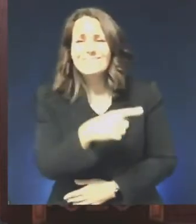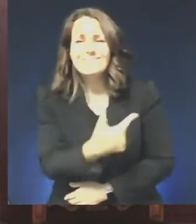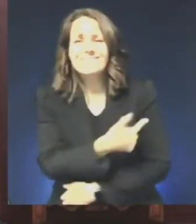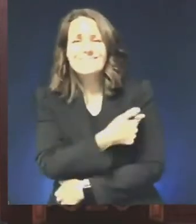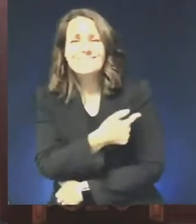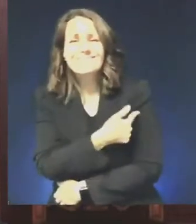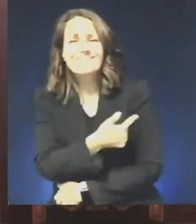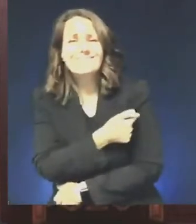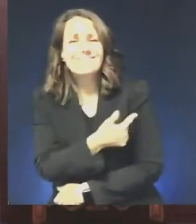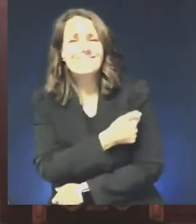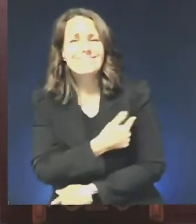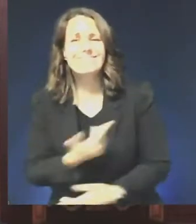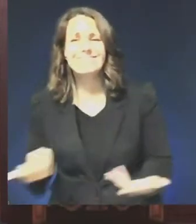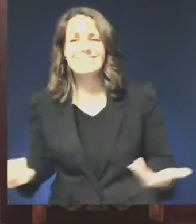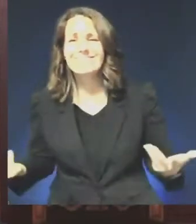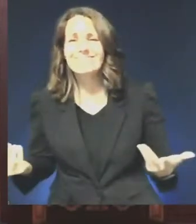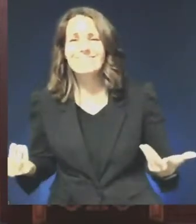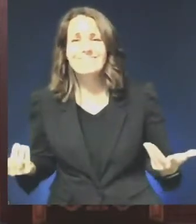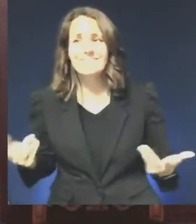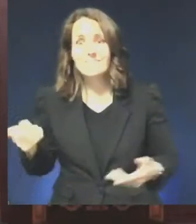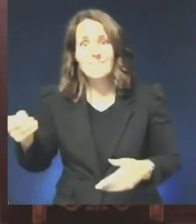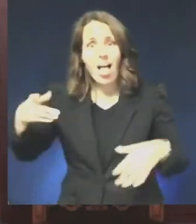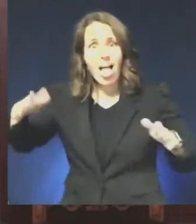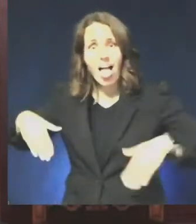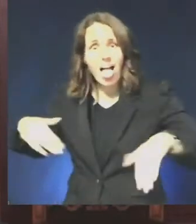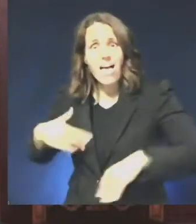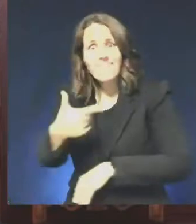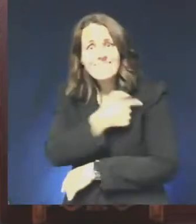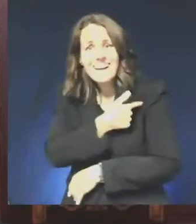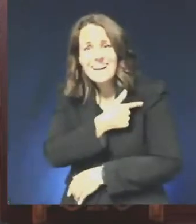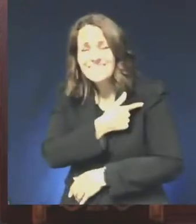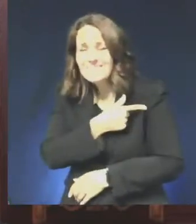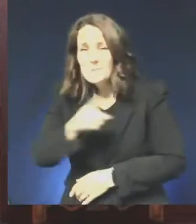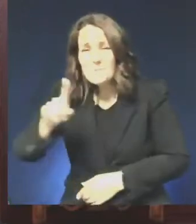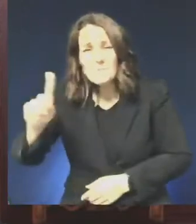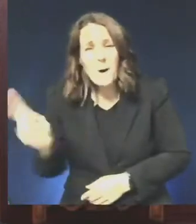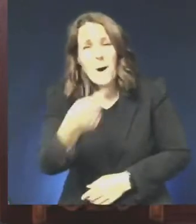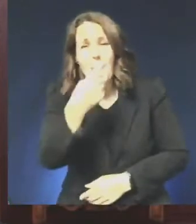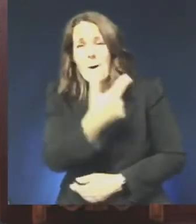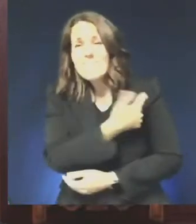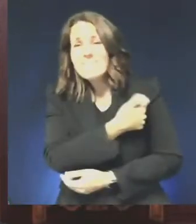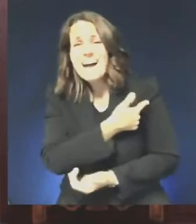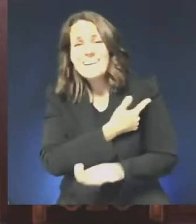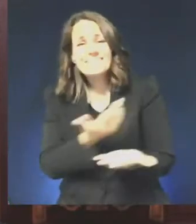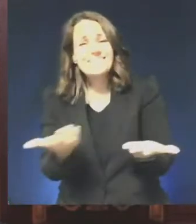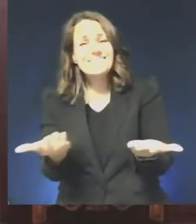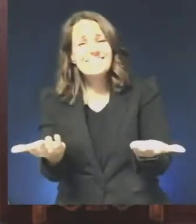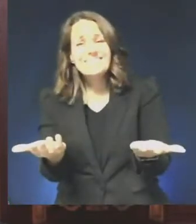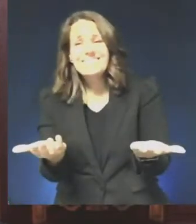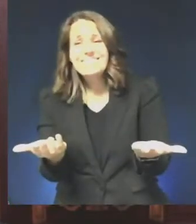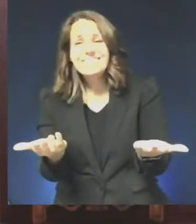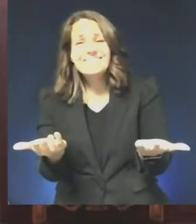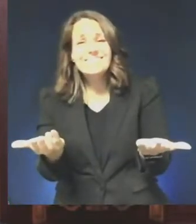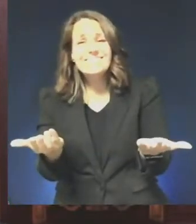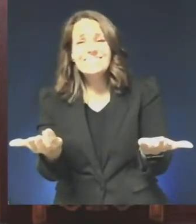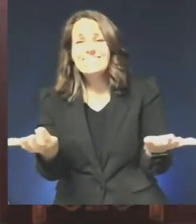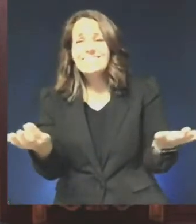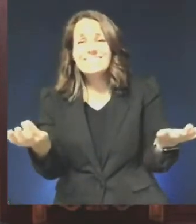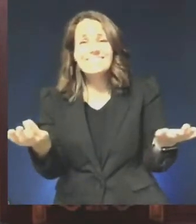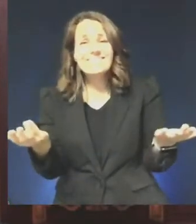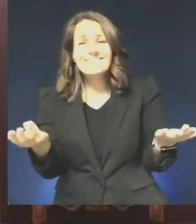happens. And I'm hopeful that everybody else around the state understands the severity of